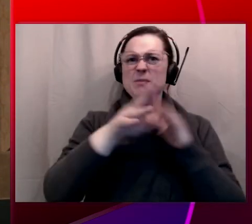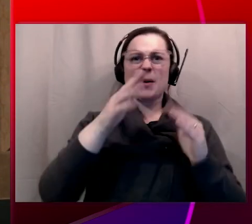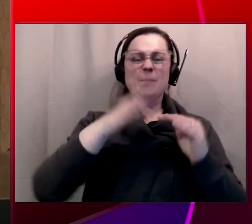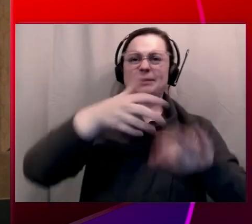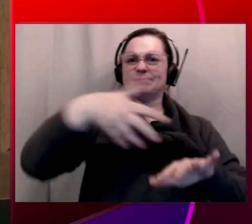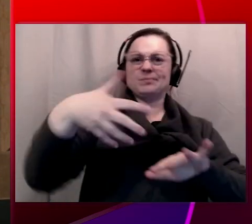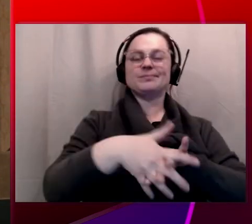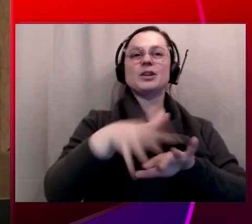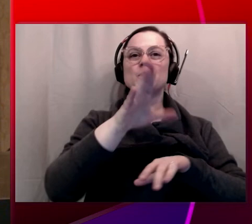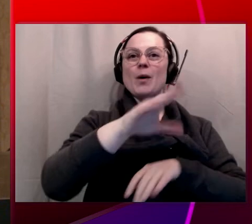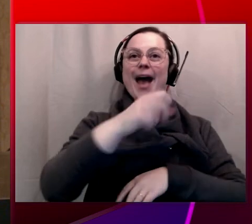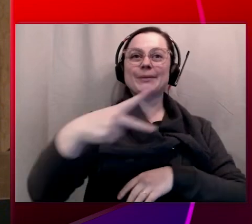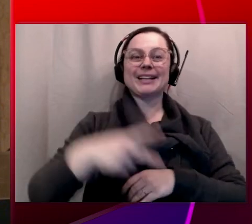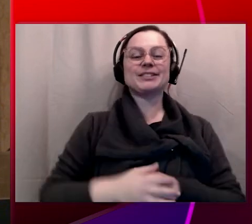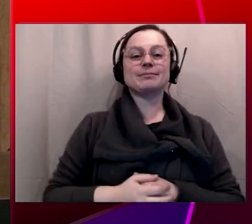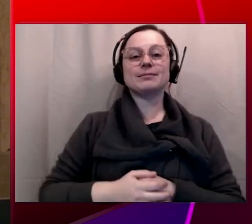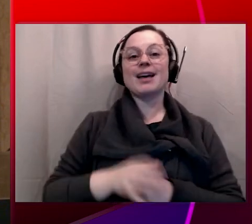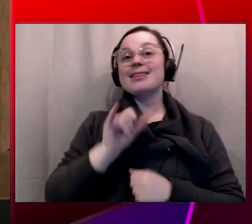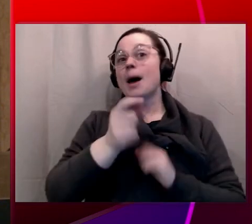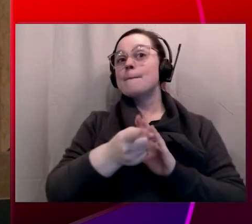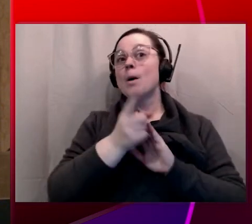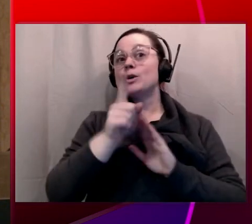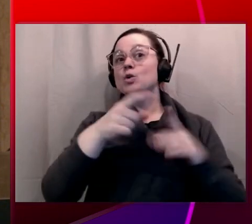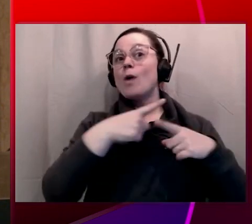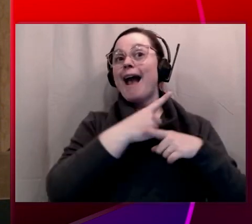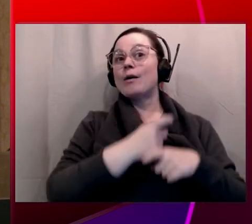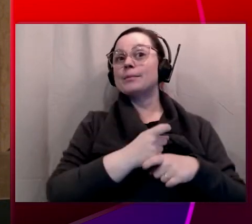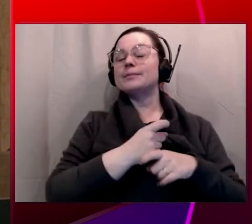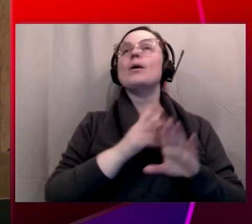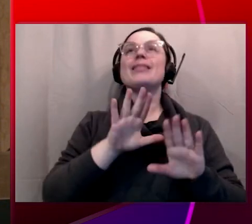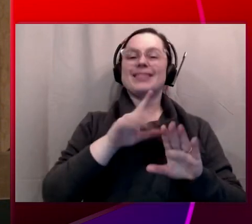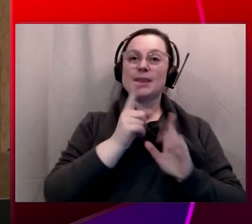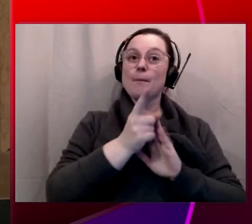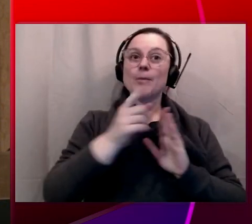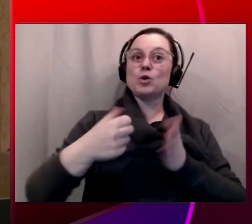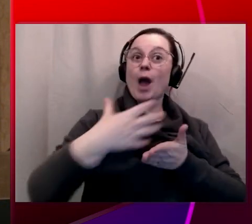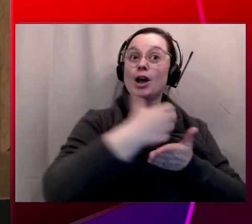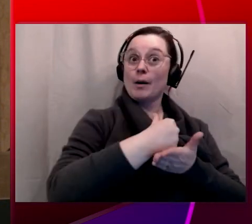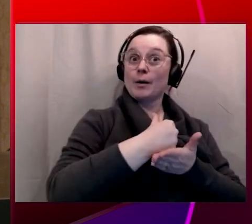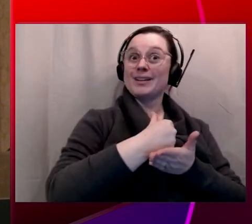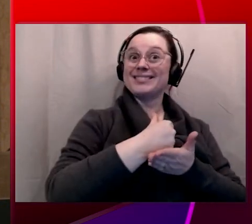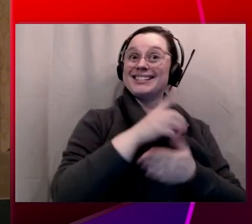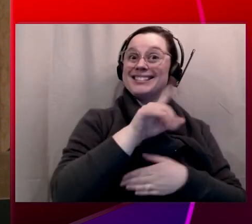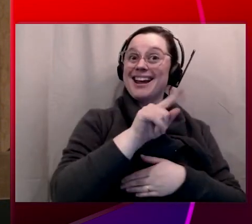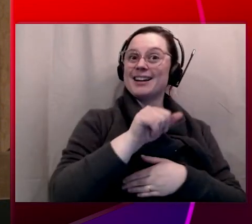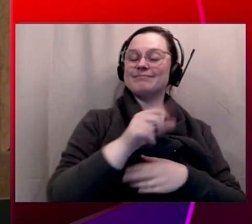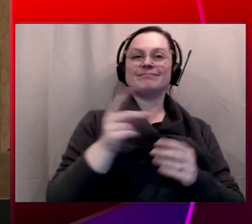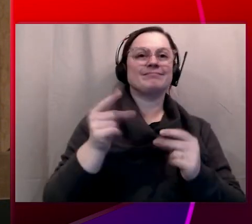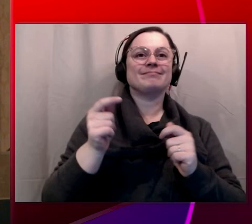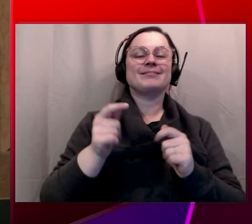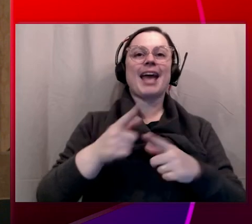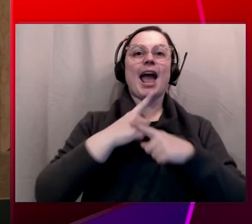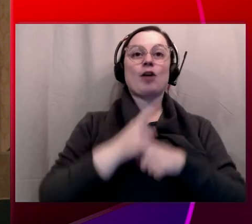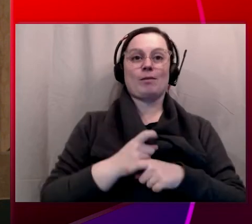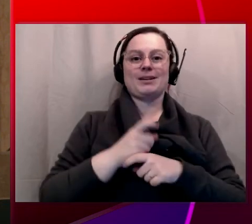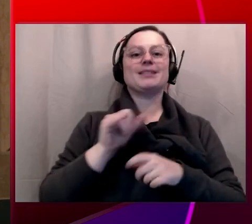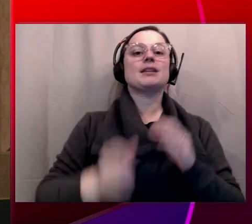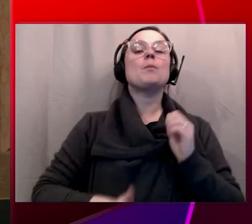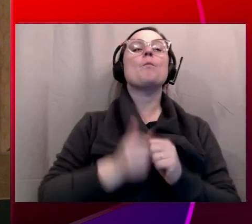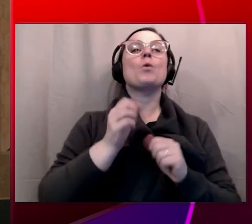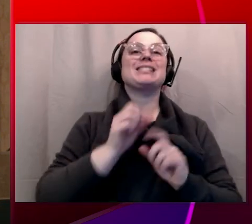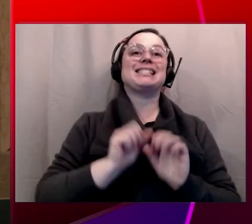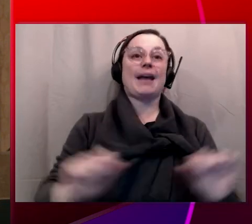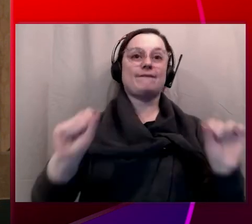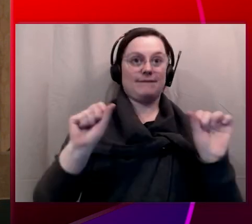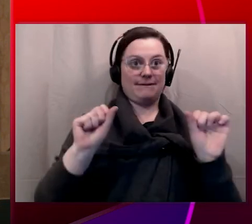The moment you encrypt data, or the moment you collect data, you should encrypt it. That's what you should do. That's the safest way. And then it doesn't